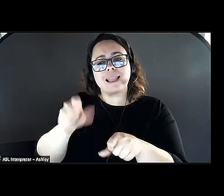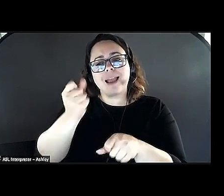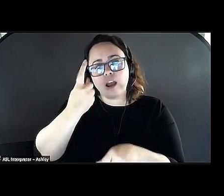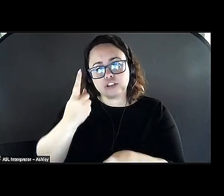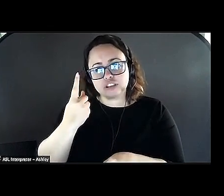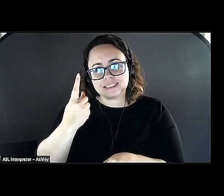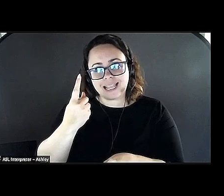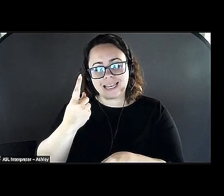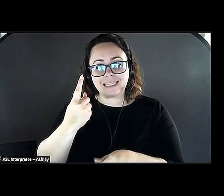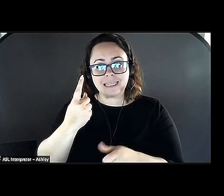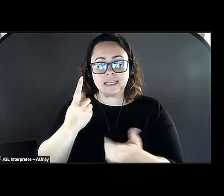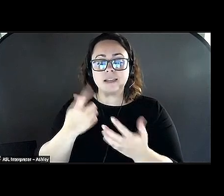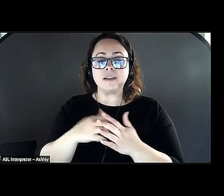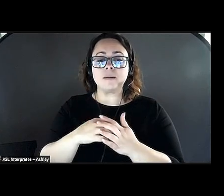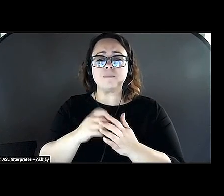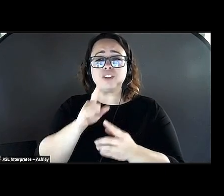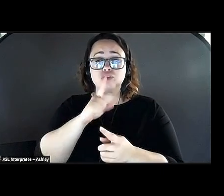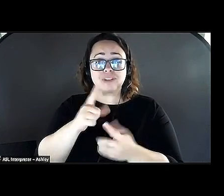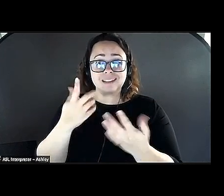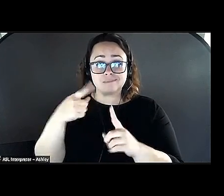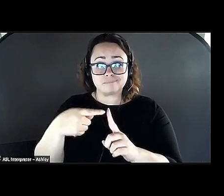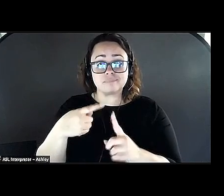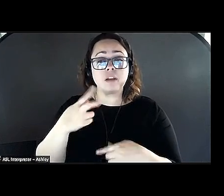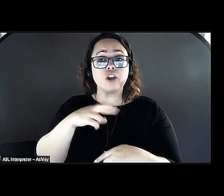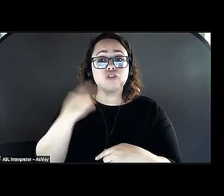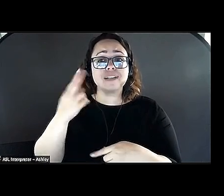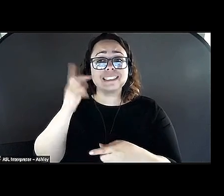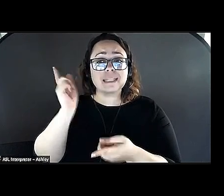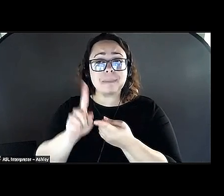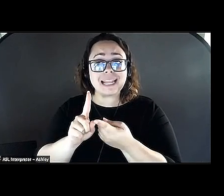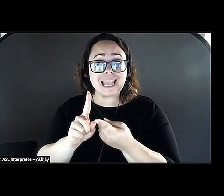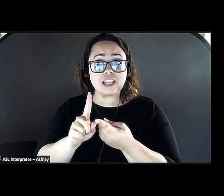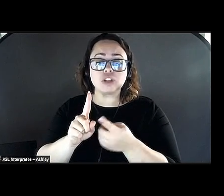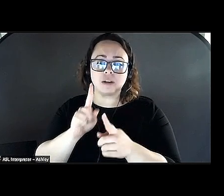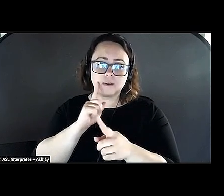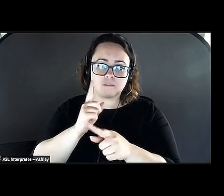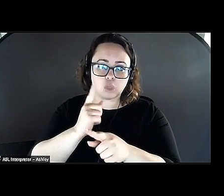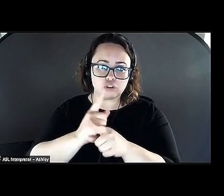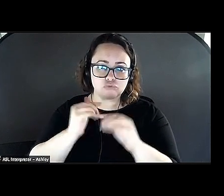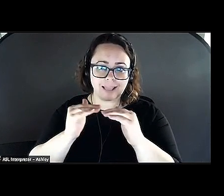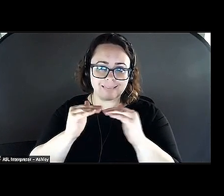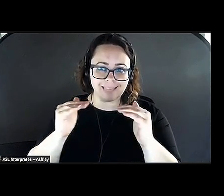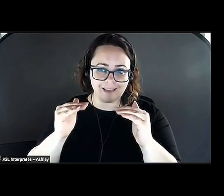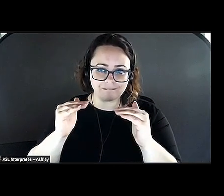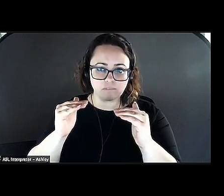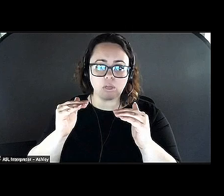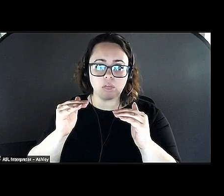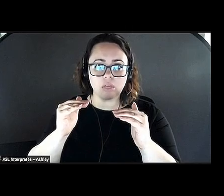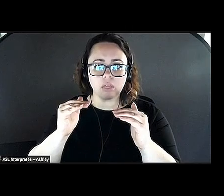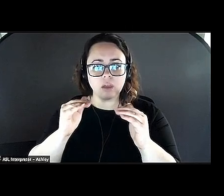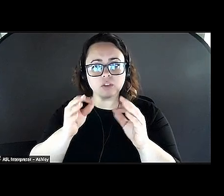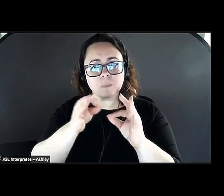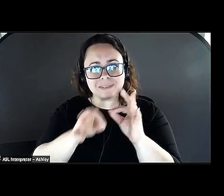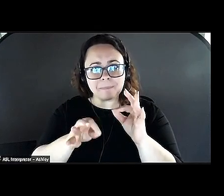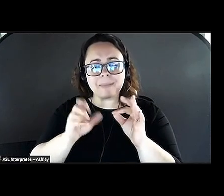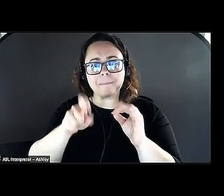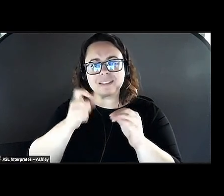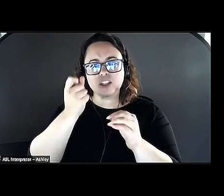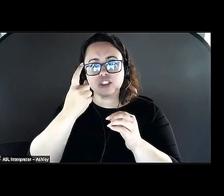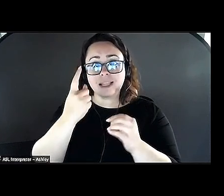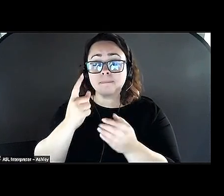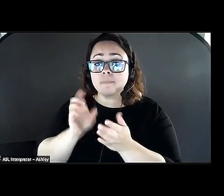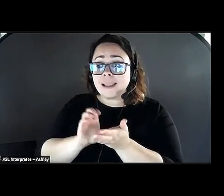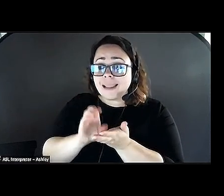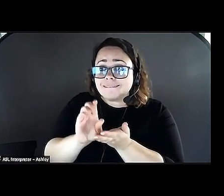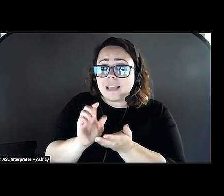Is really about a risk mitigation at the right level, so that people understand, by investing $1,